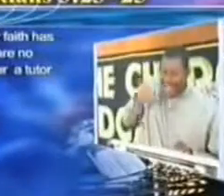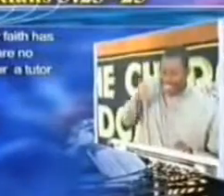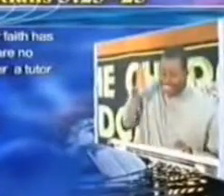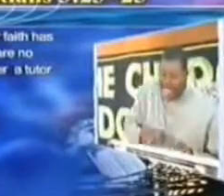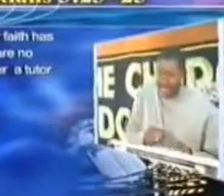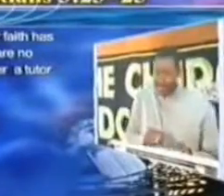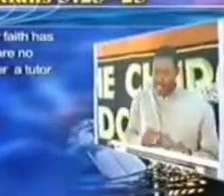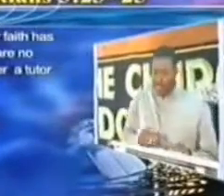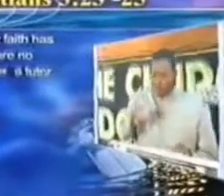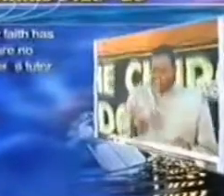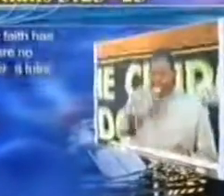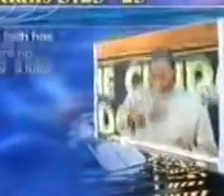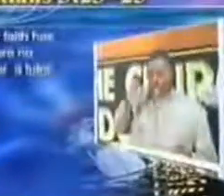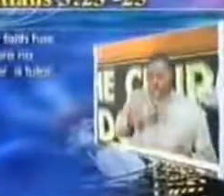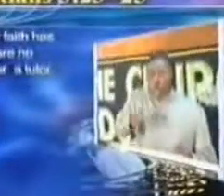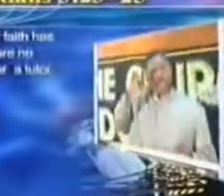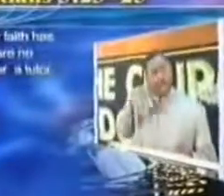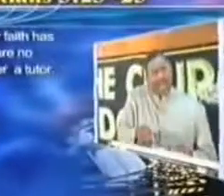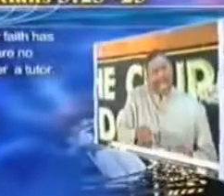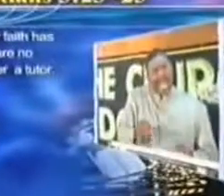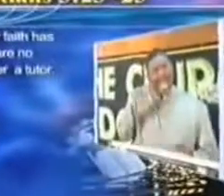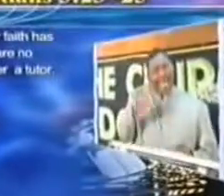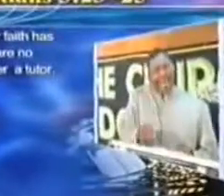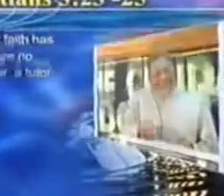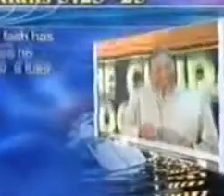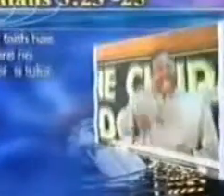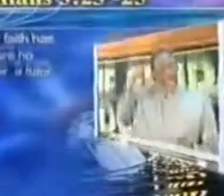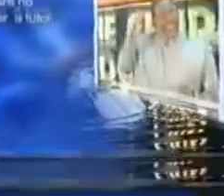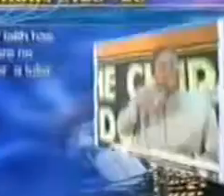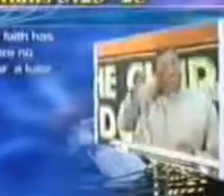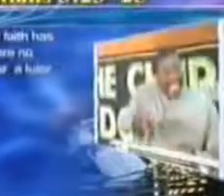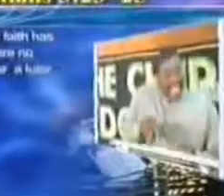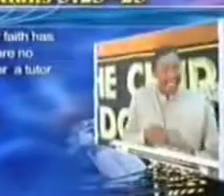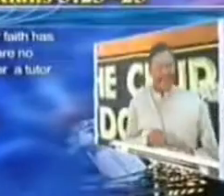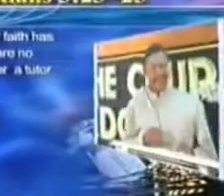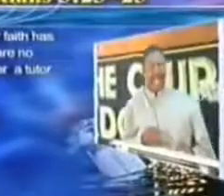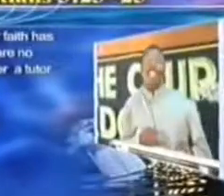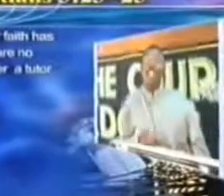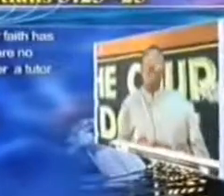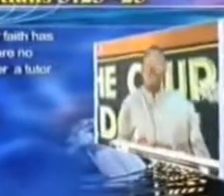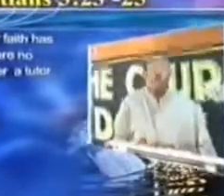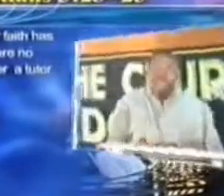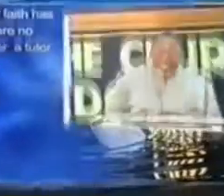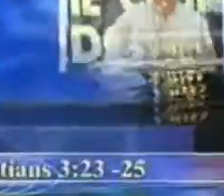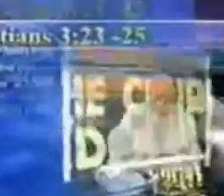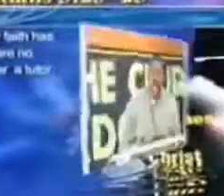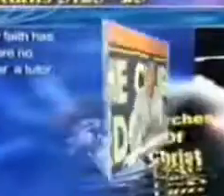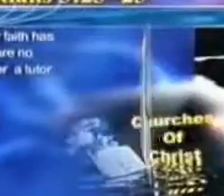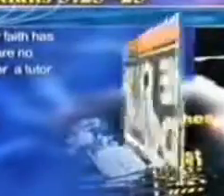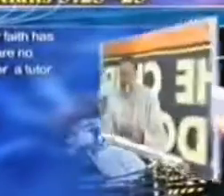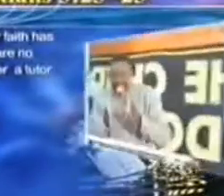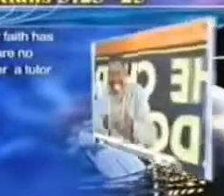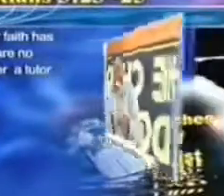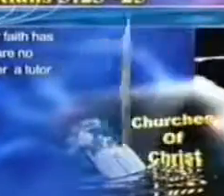Verse 25, but after faith has come, we are no longer under a